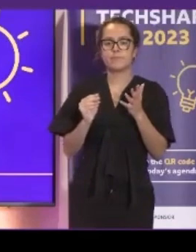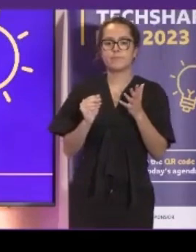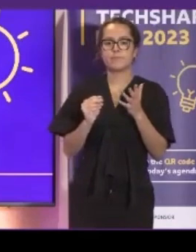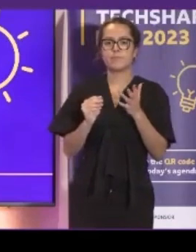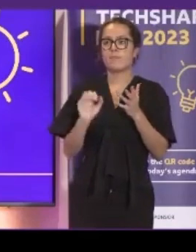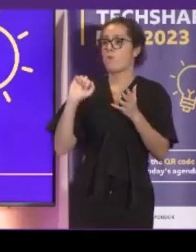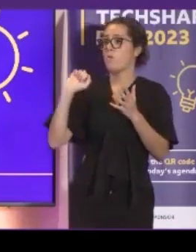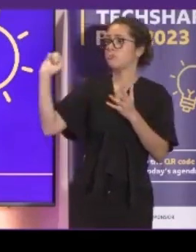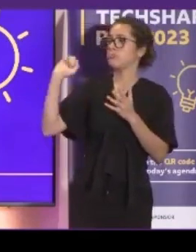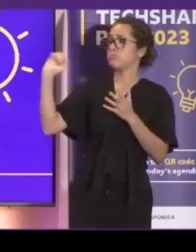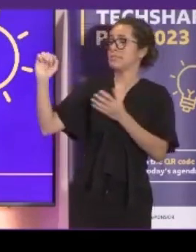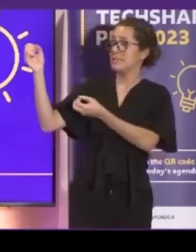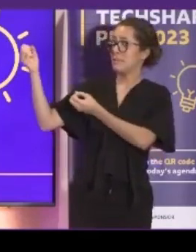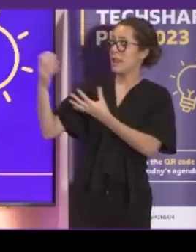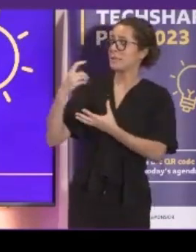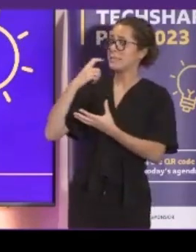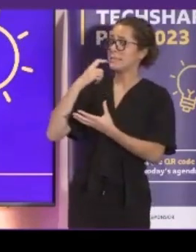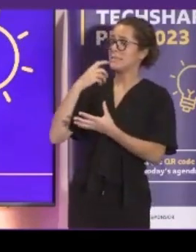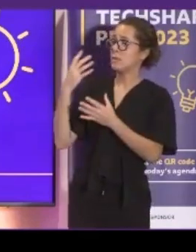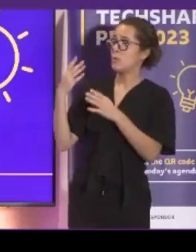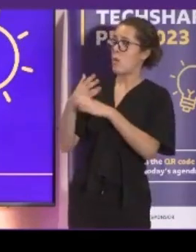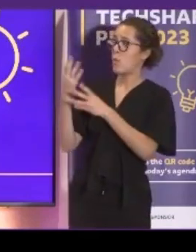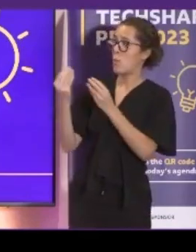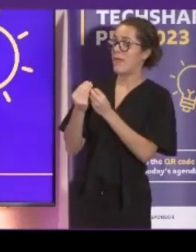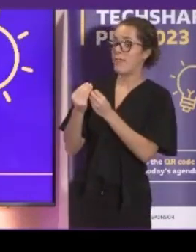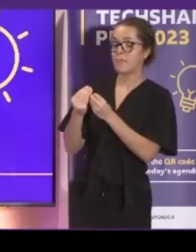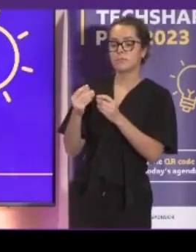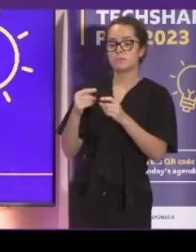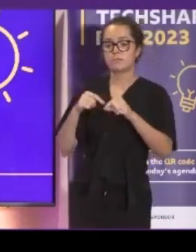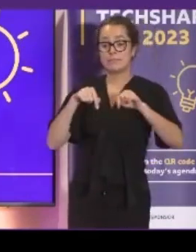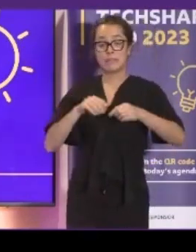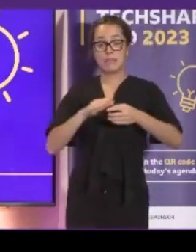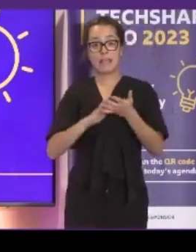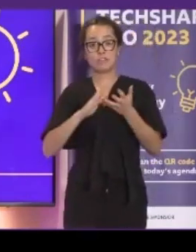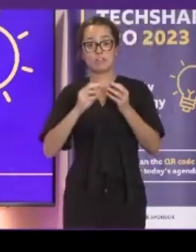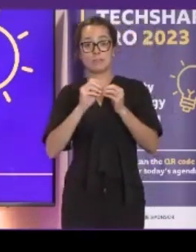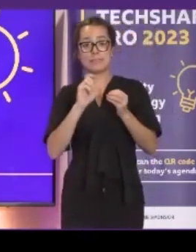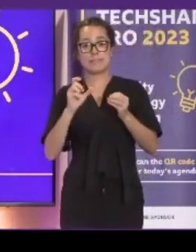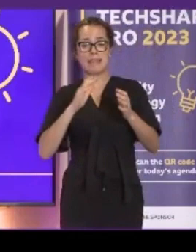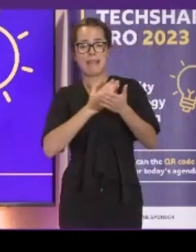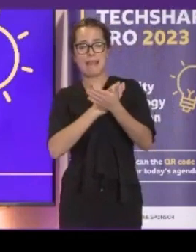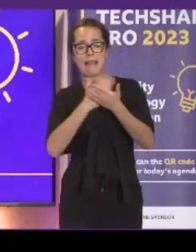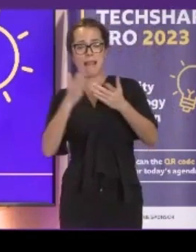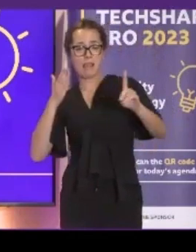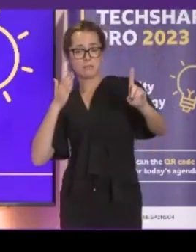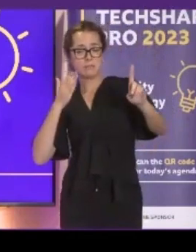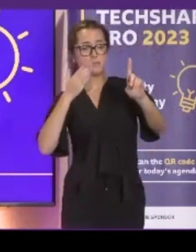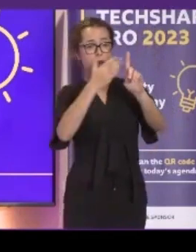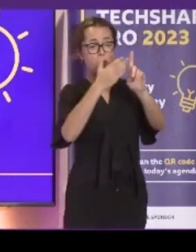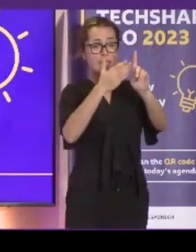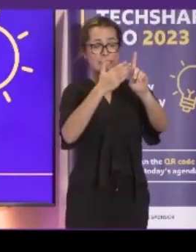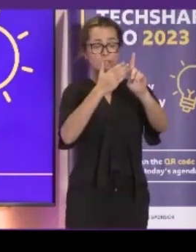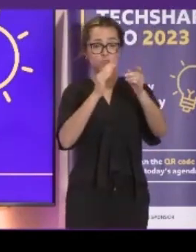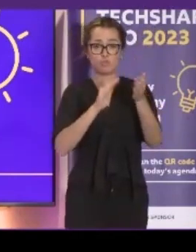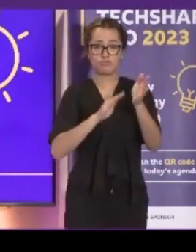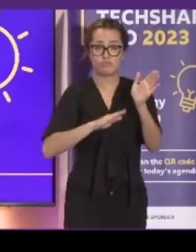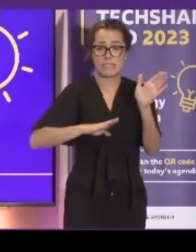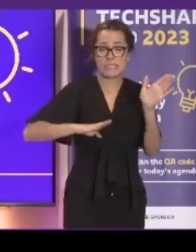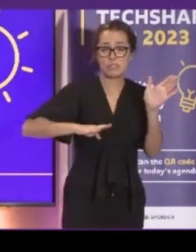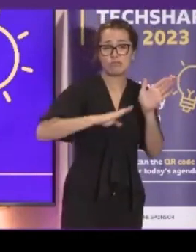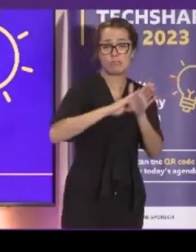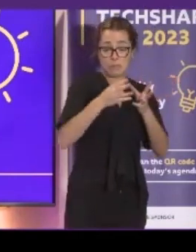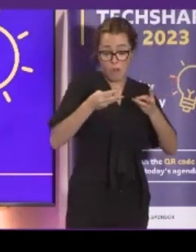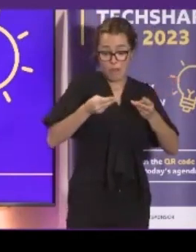suppliers to make it easier to work with them is that we have very clear targets on increasing our spend, our actual cash spend with